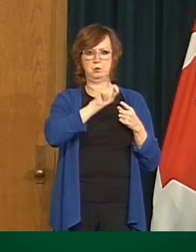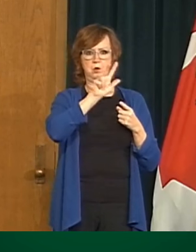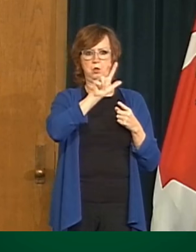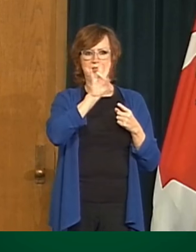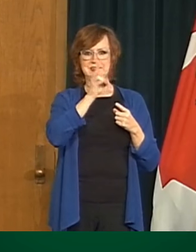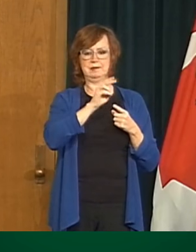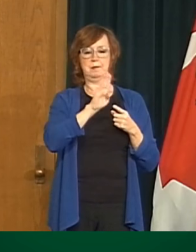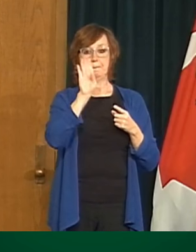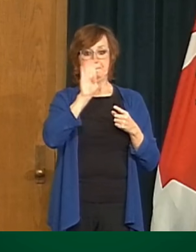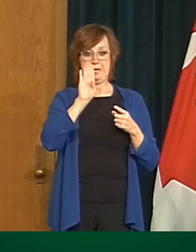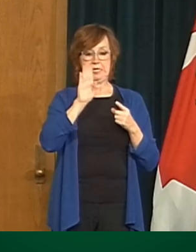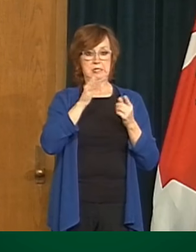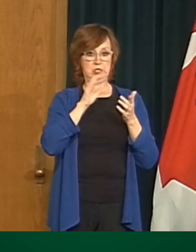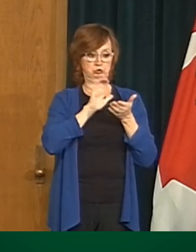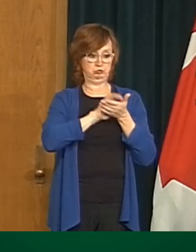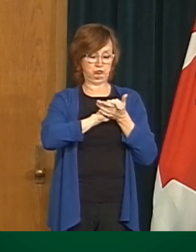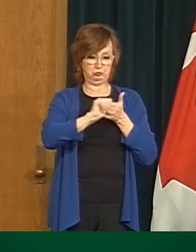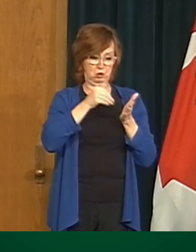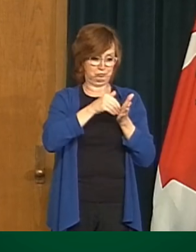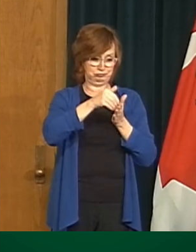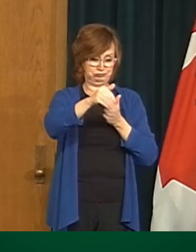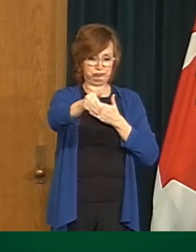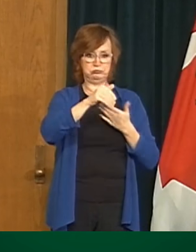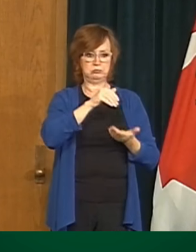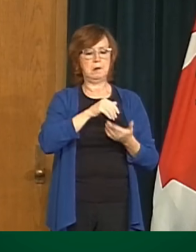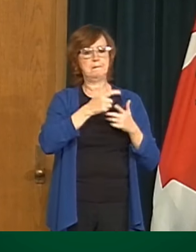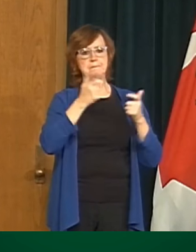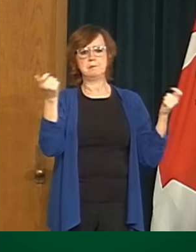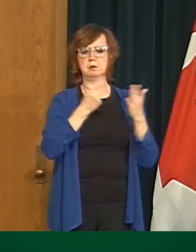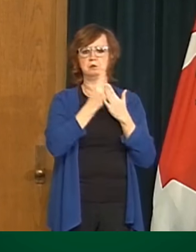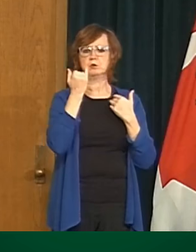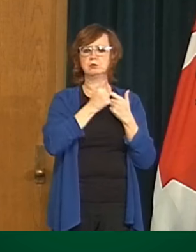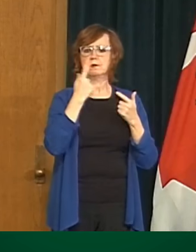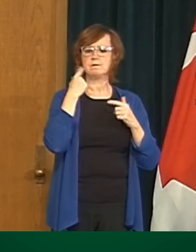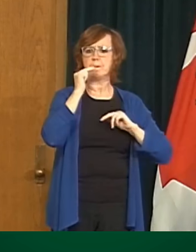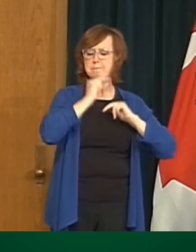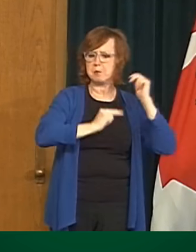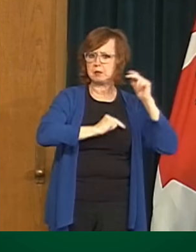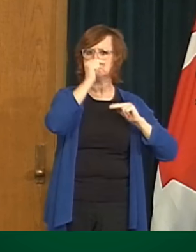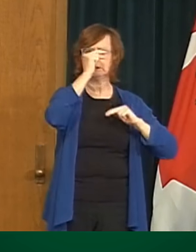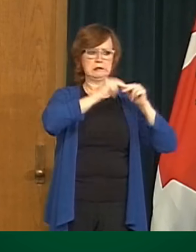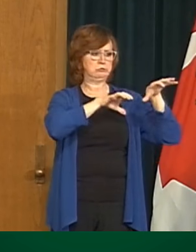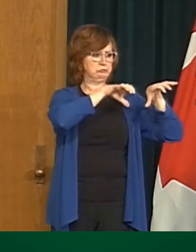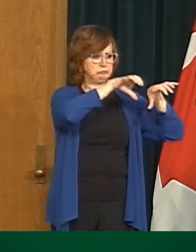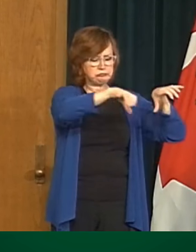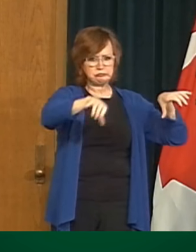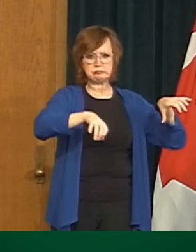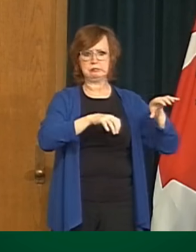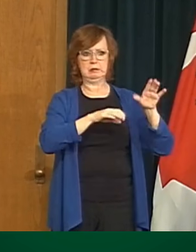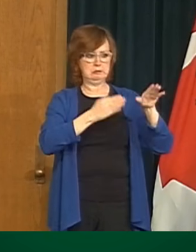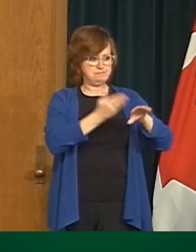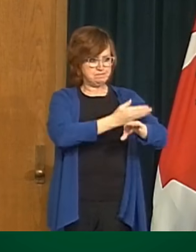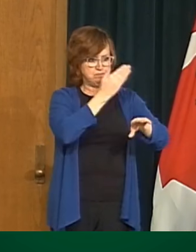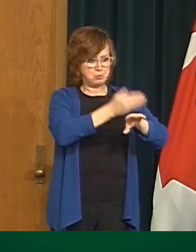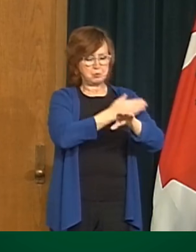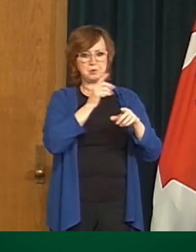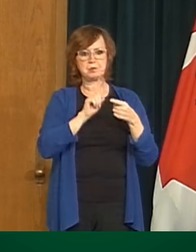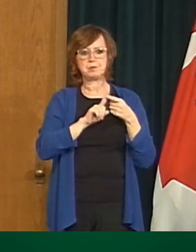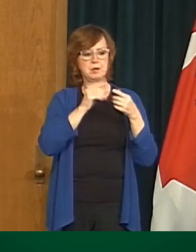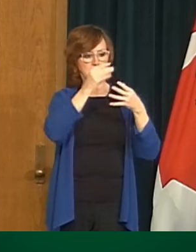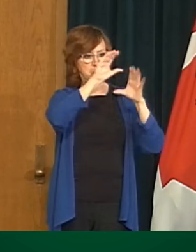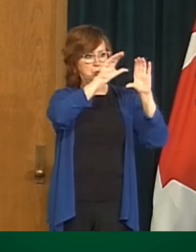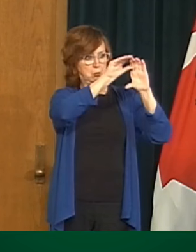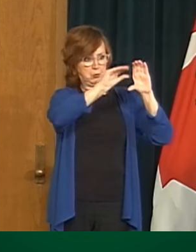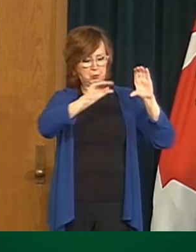$1.37 billion for large infrastructure projects, including over $100 million for new healthcare